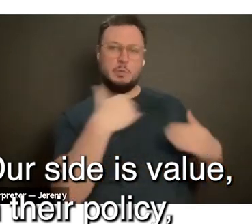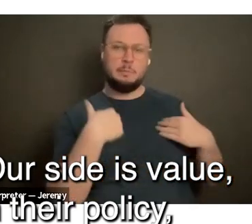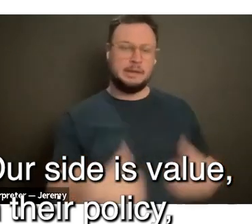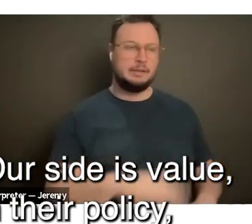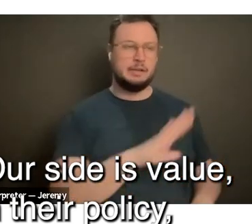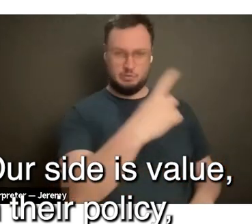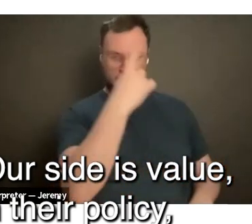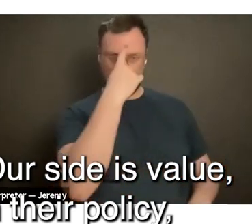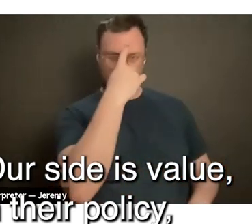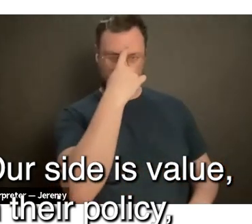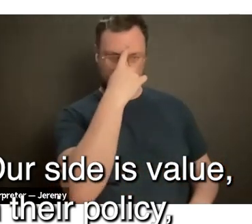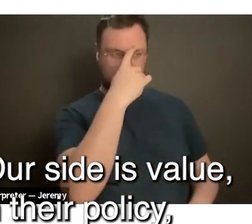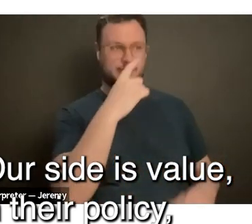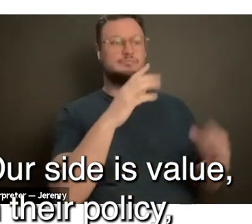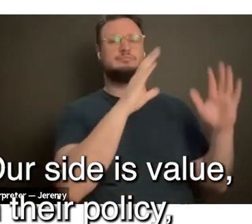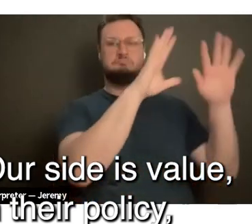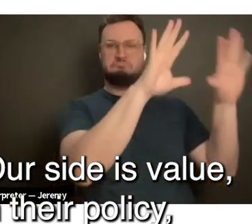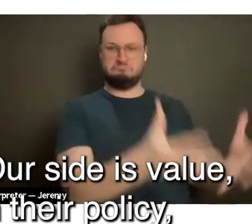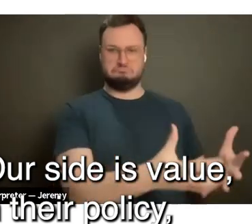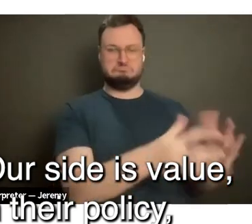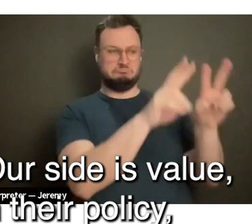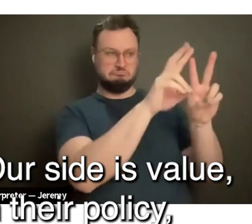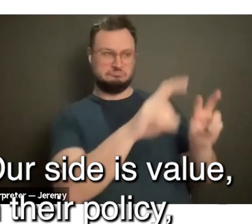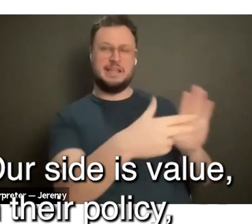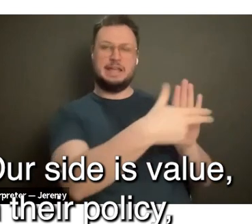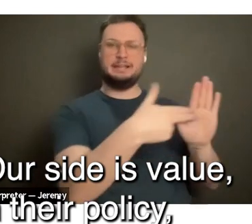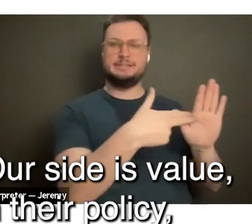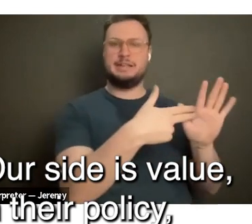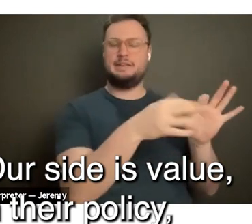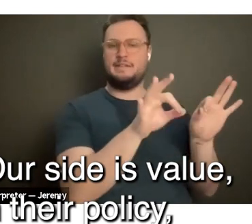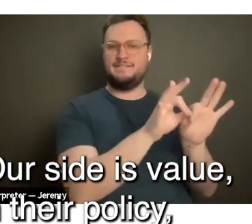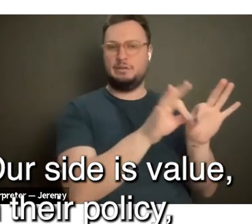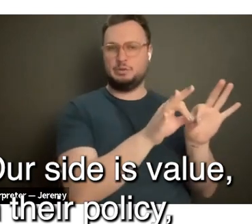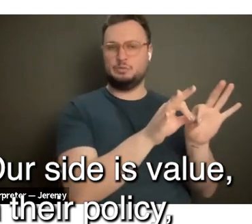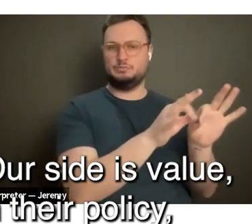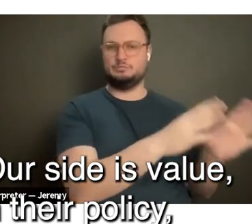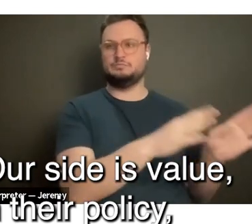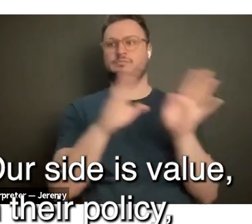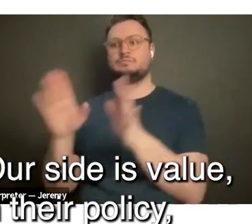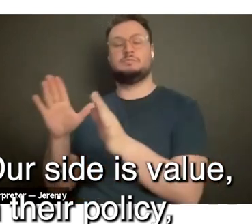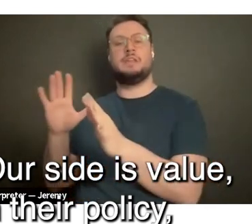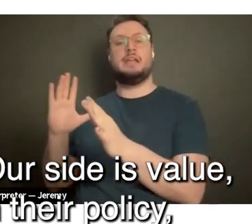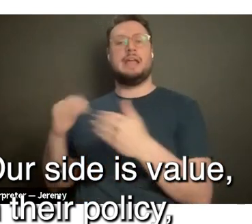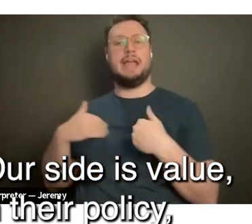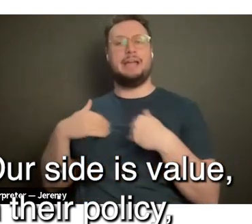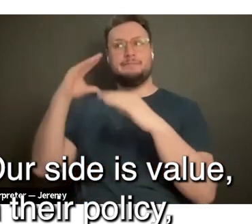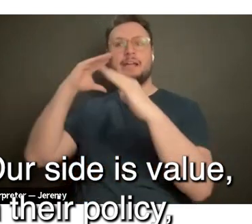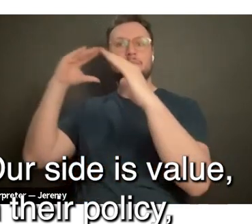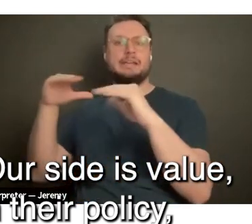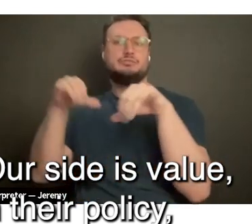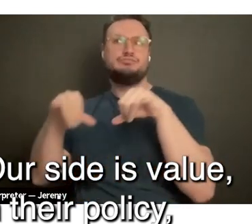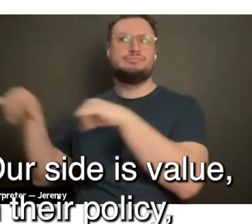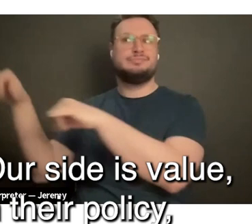normalcy, productivity, desirability, intelligence, excellence, and fitness.